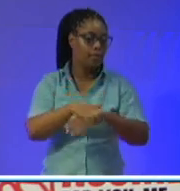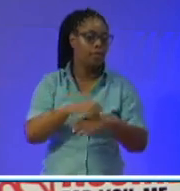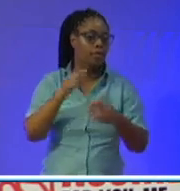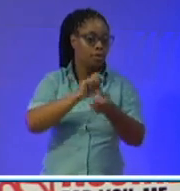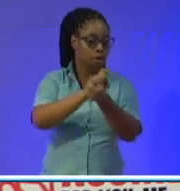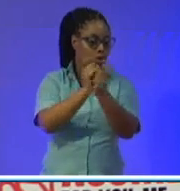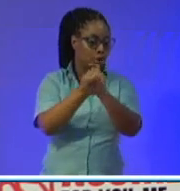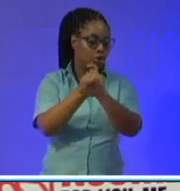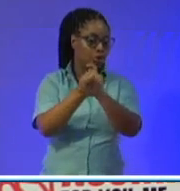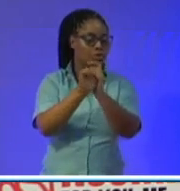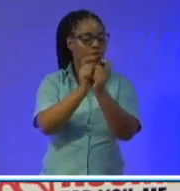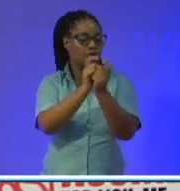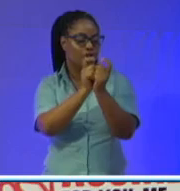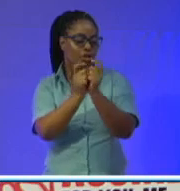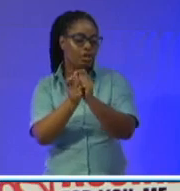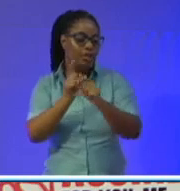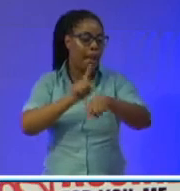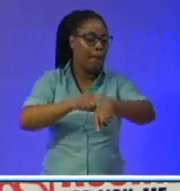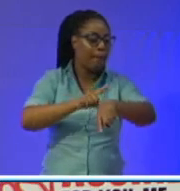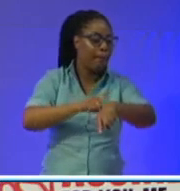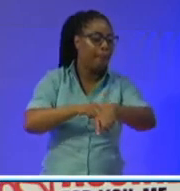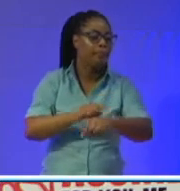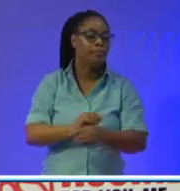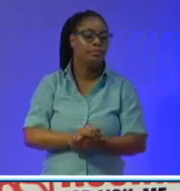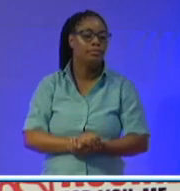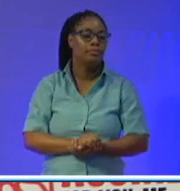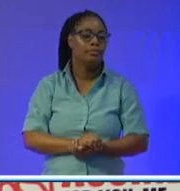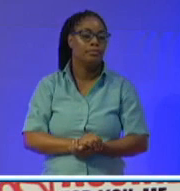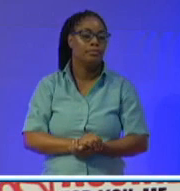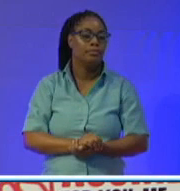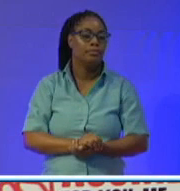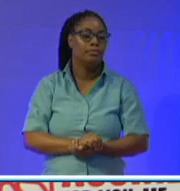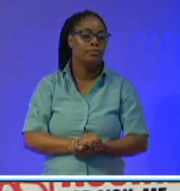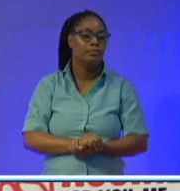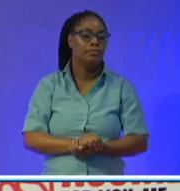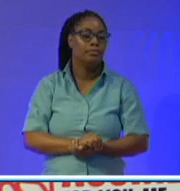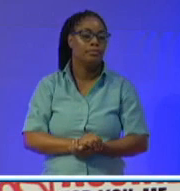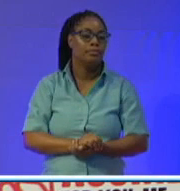TNT considering any adjustments to out entry